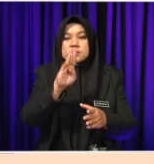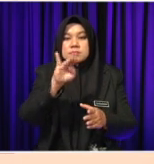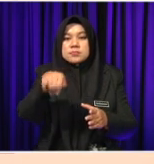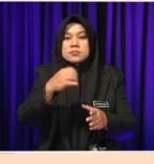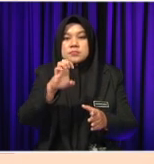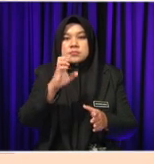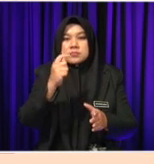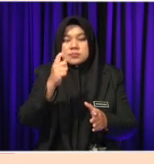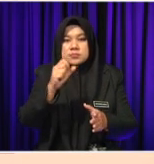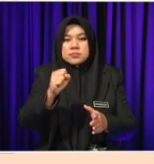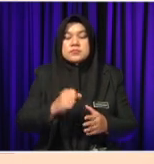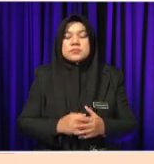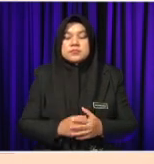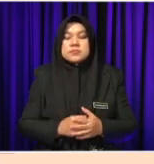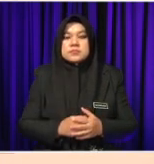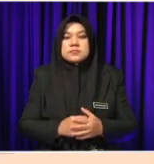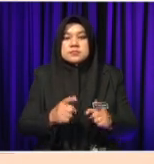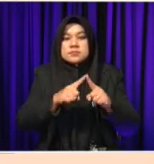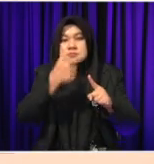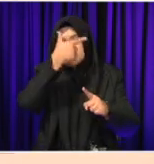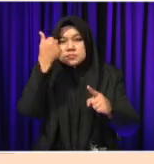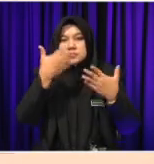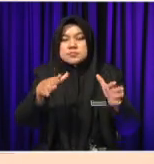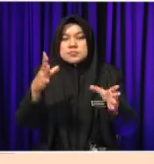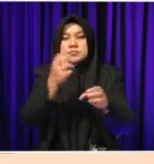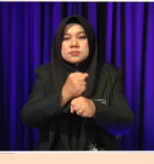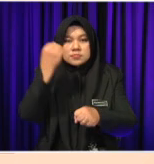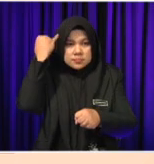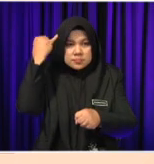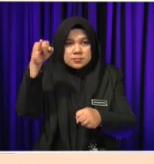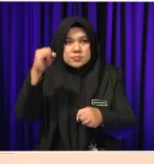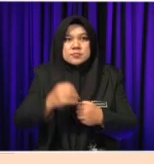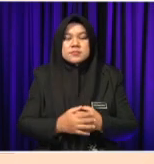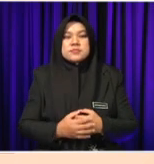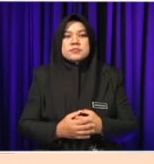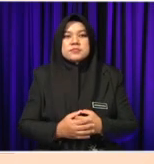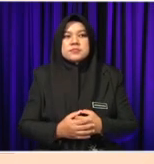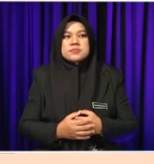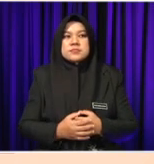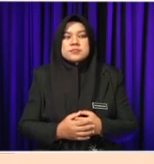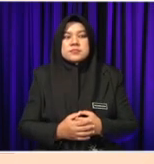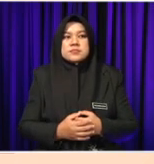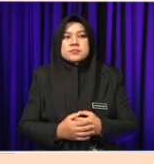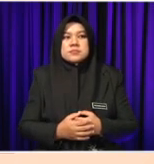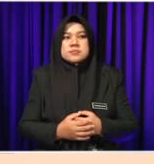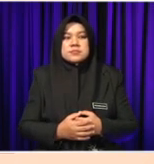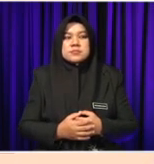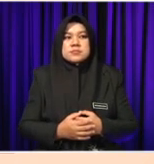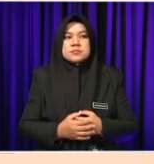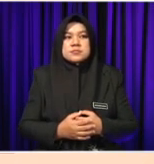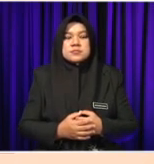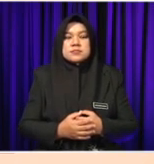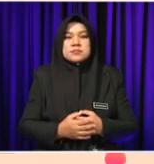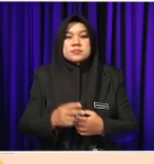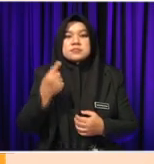the last number, perhaps? Yes, we have the green colour, madam. All right, so we don't have to spin the wheel then. Uh-huh. Now, what